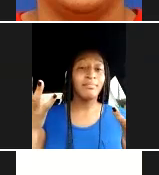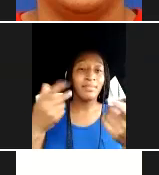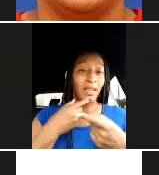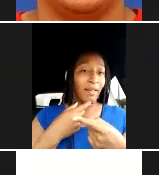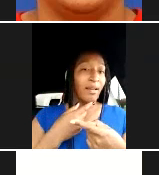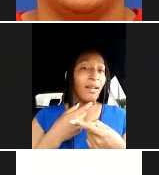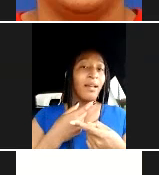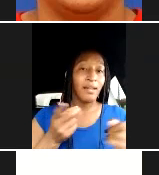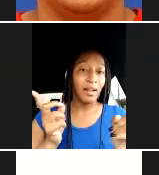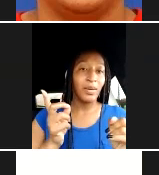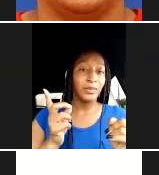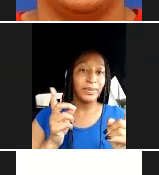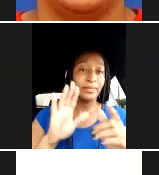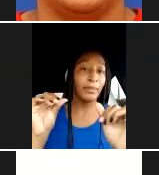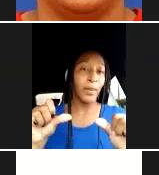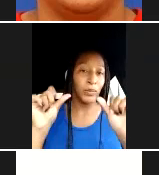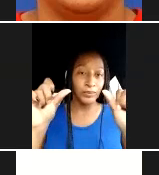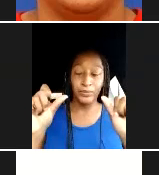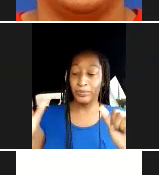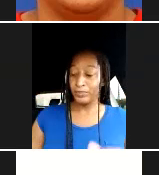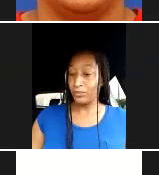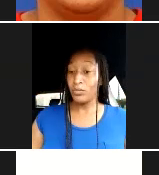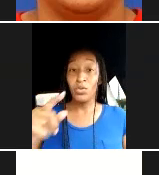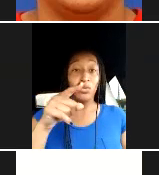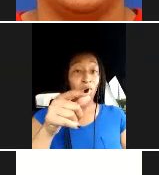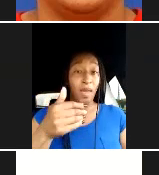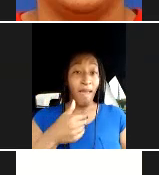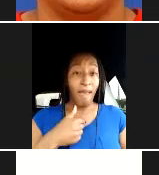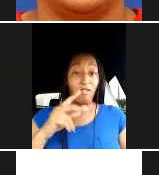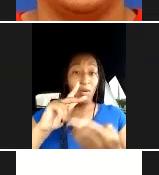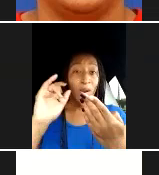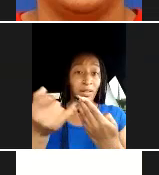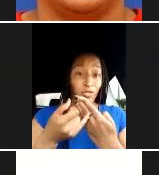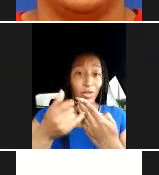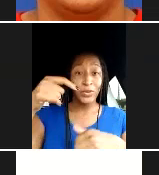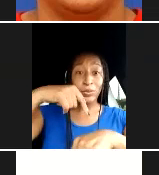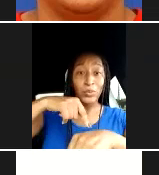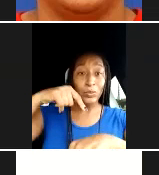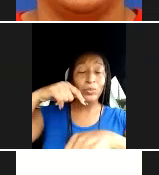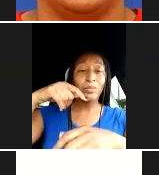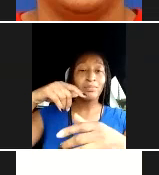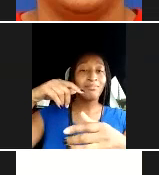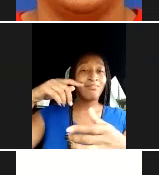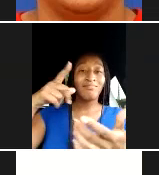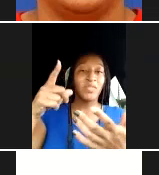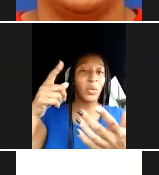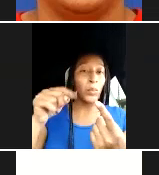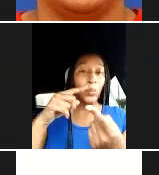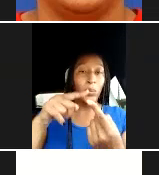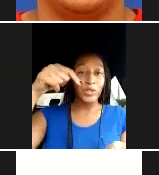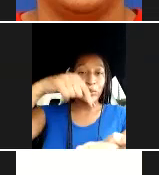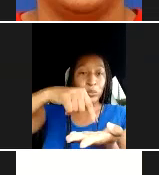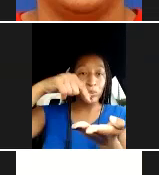have the project, which is due this Saturday. I covered all